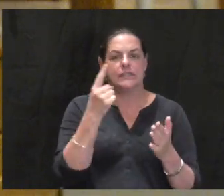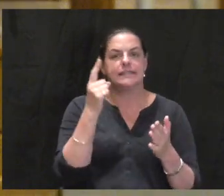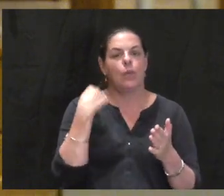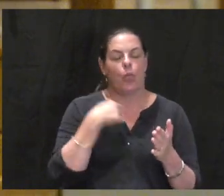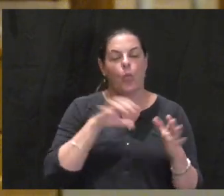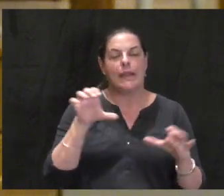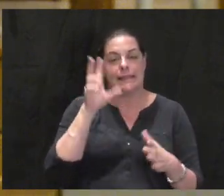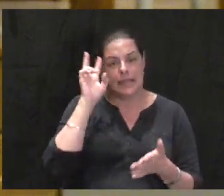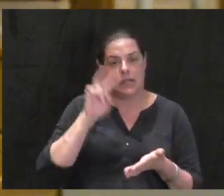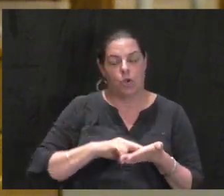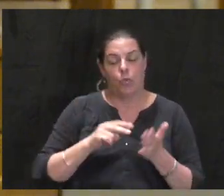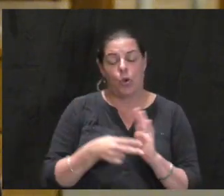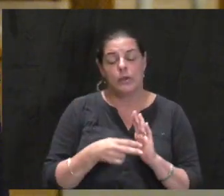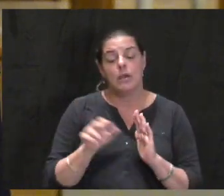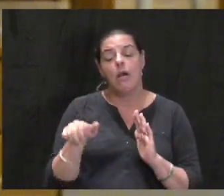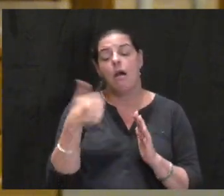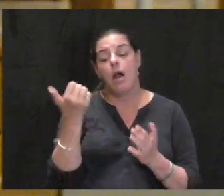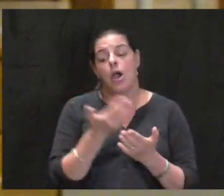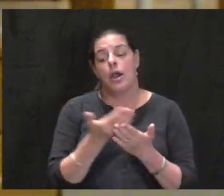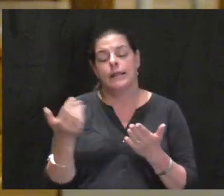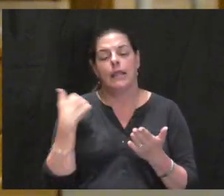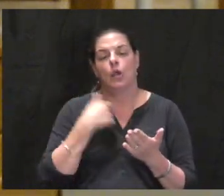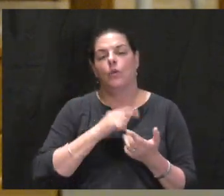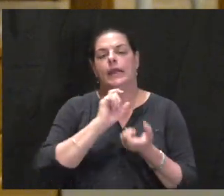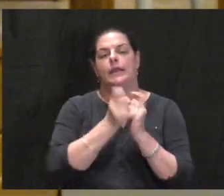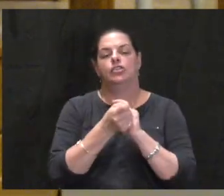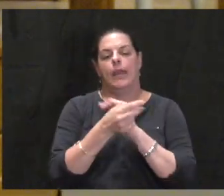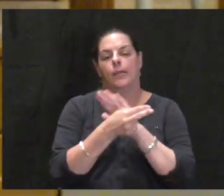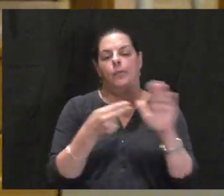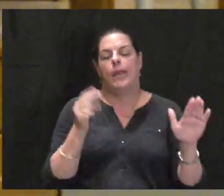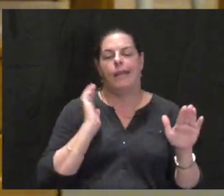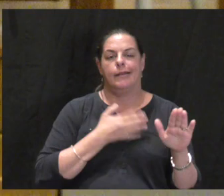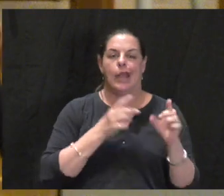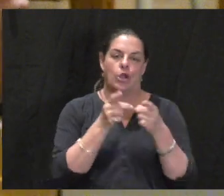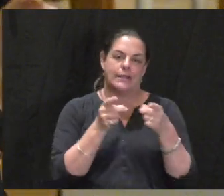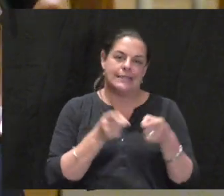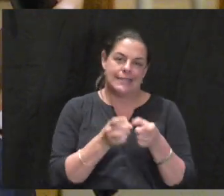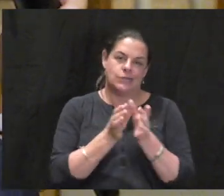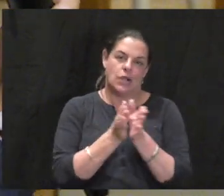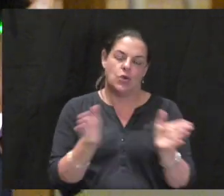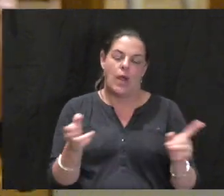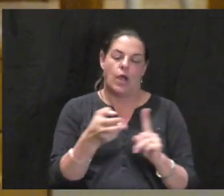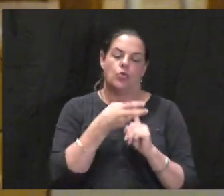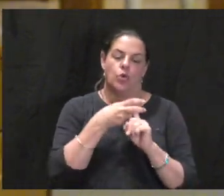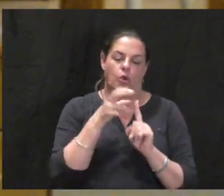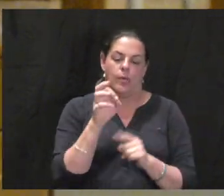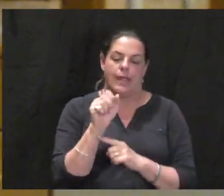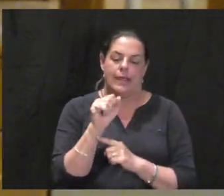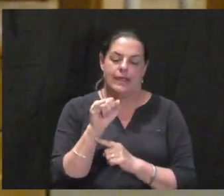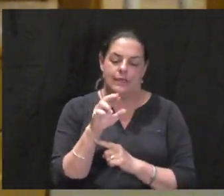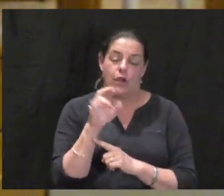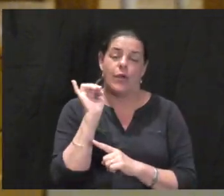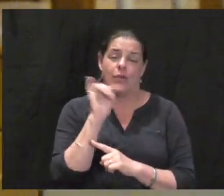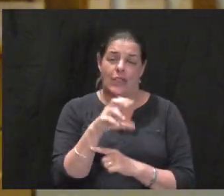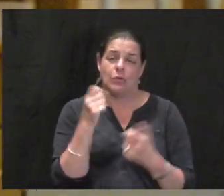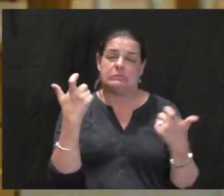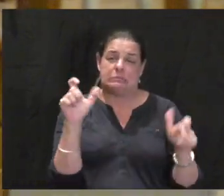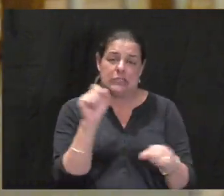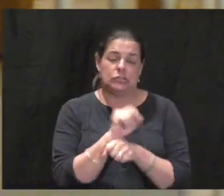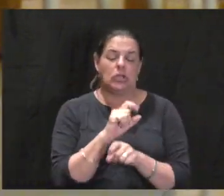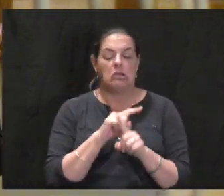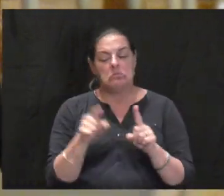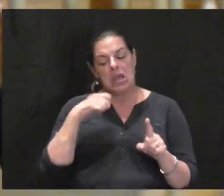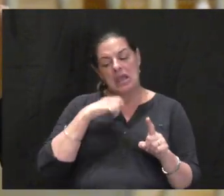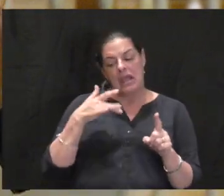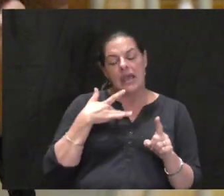turned out really well. We had 457 attendees at this year's recruitment fair, which is exciting. I wish I